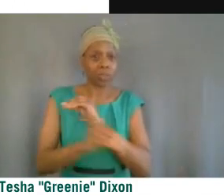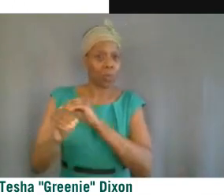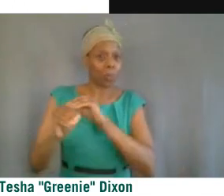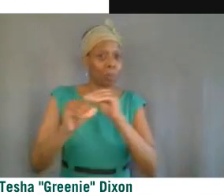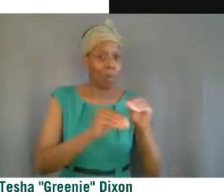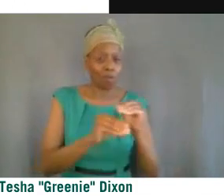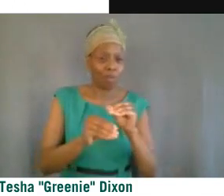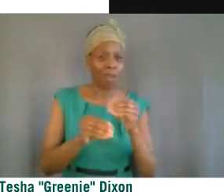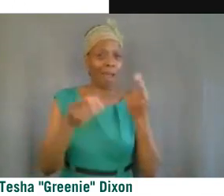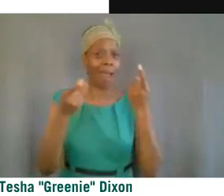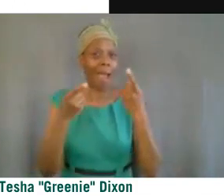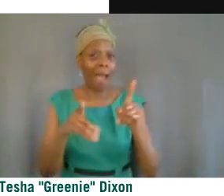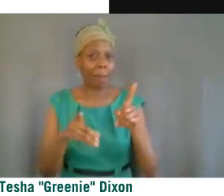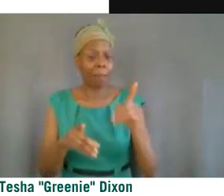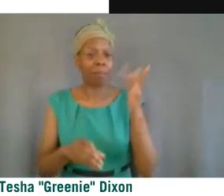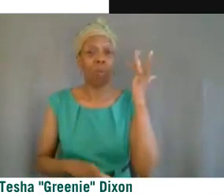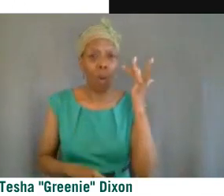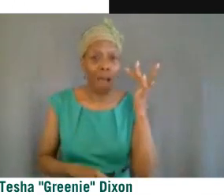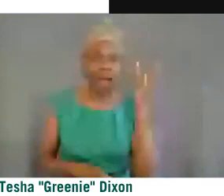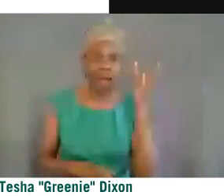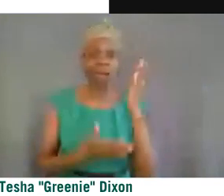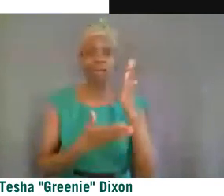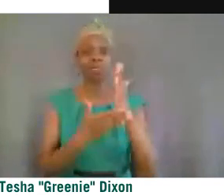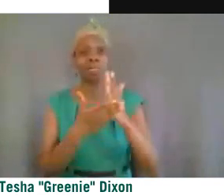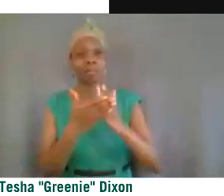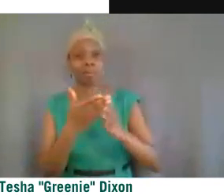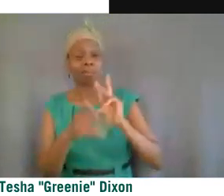happen because of some sort of